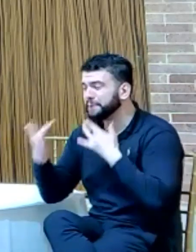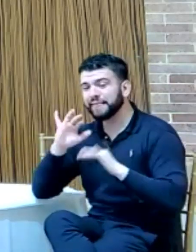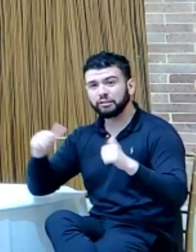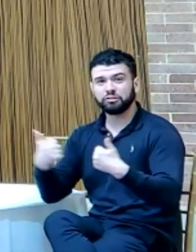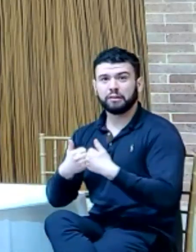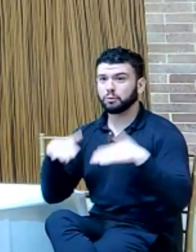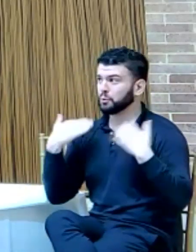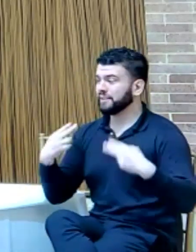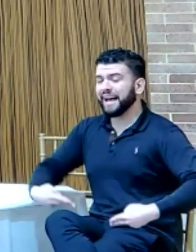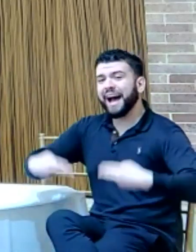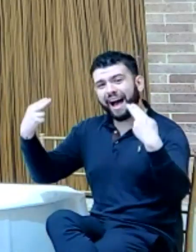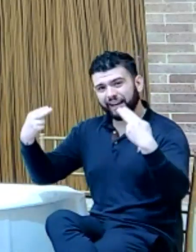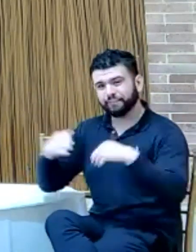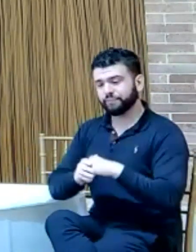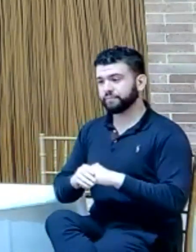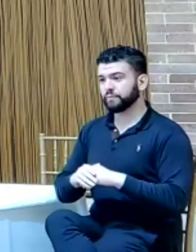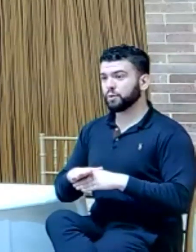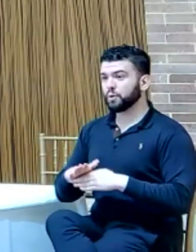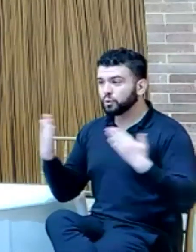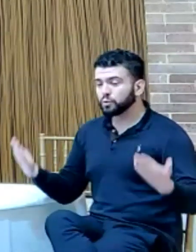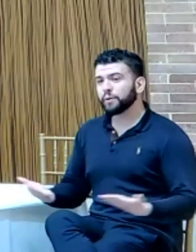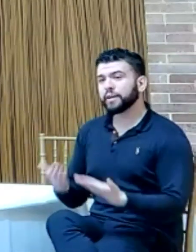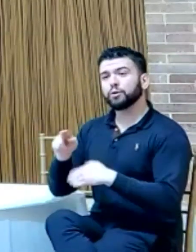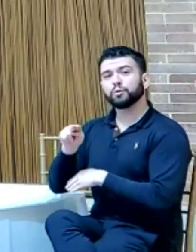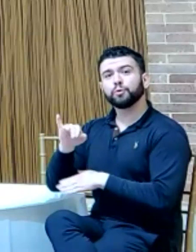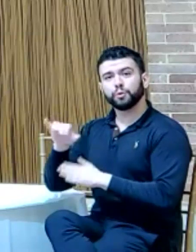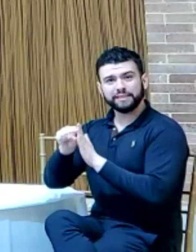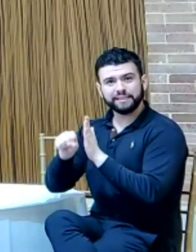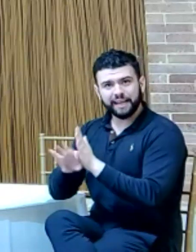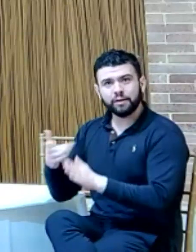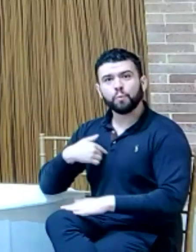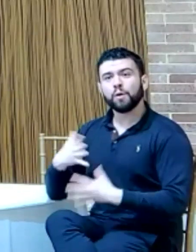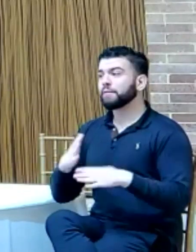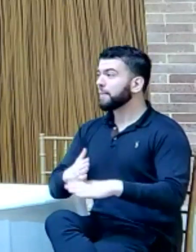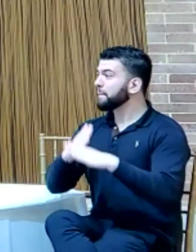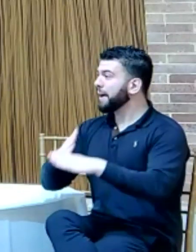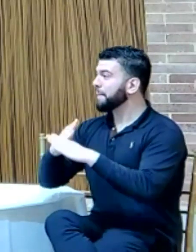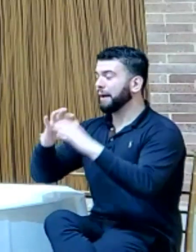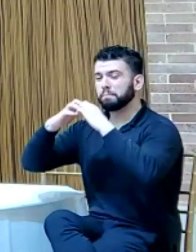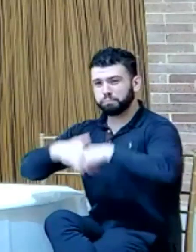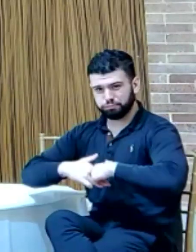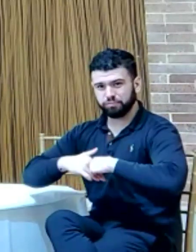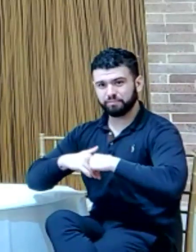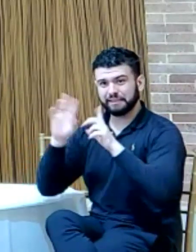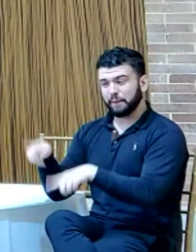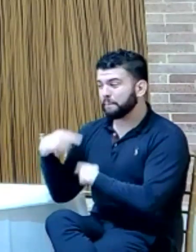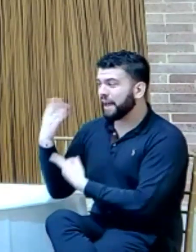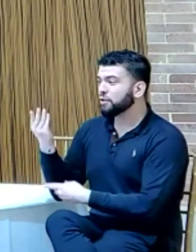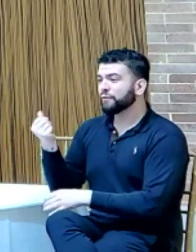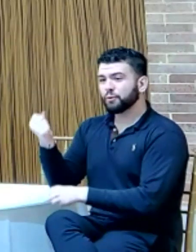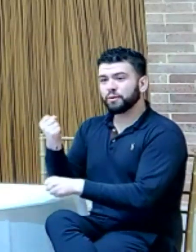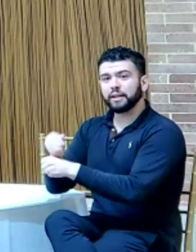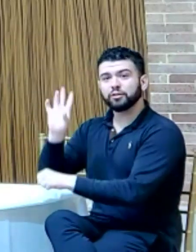high we as the state of New York are committed to eliminating these barriers over the past few years Governor hokel has signed